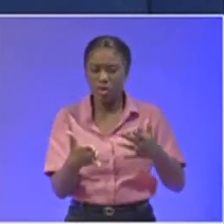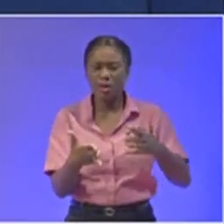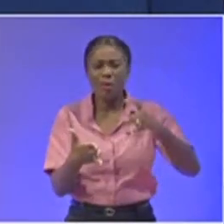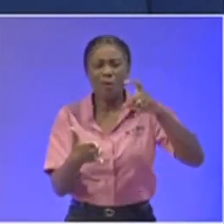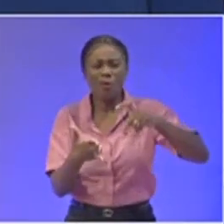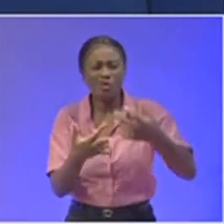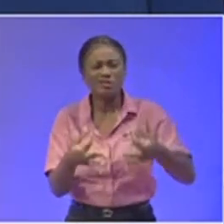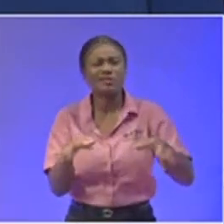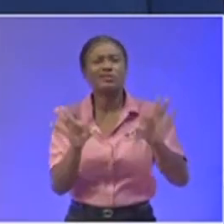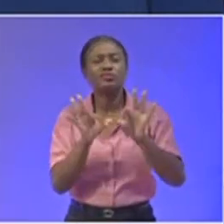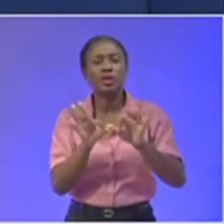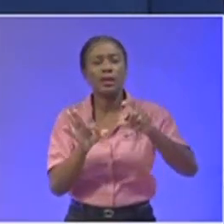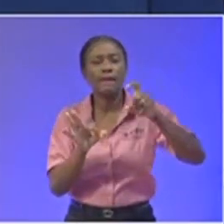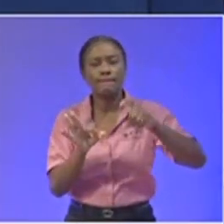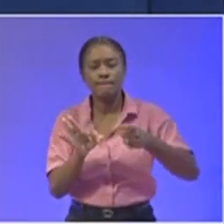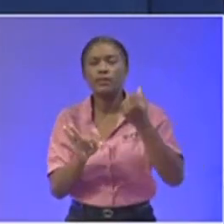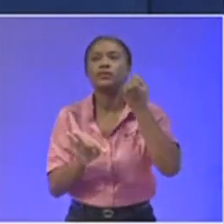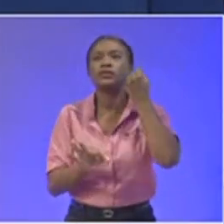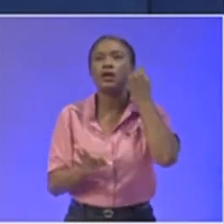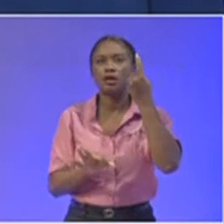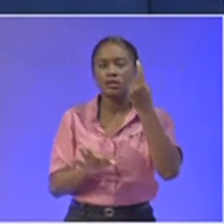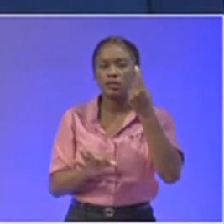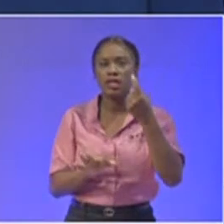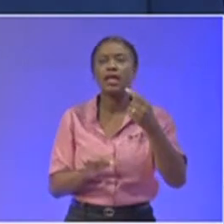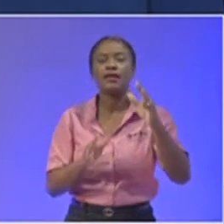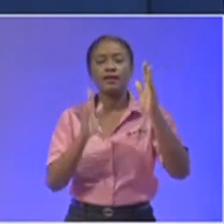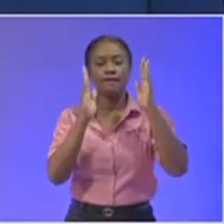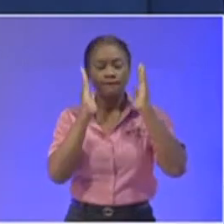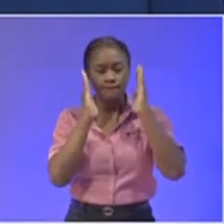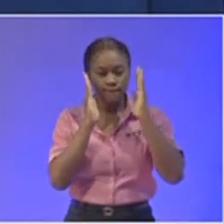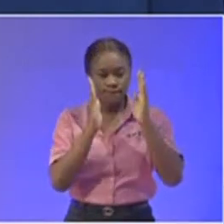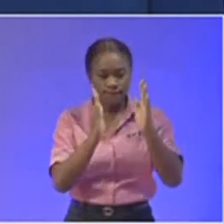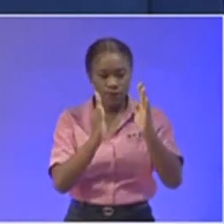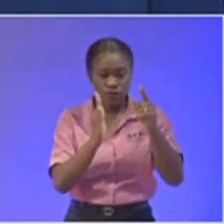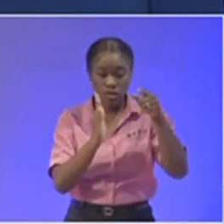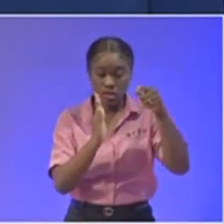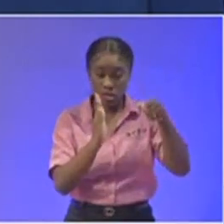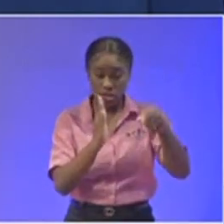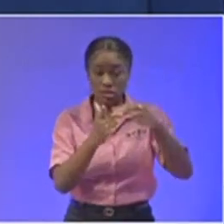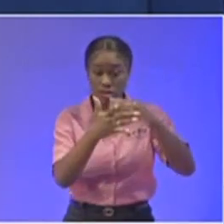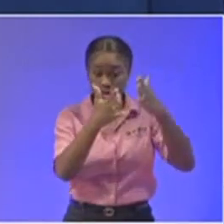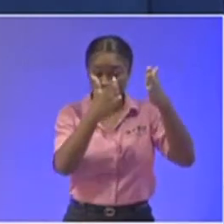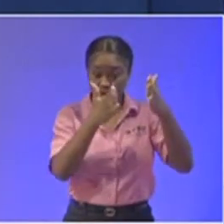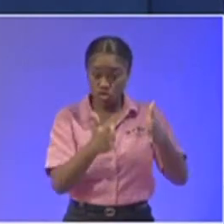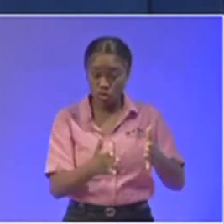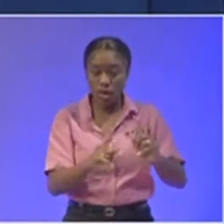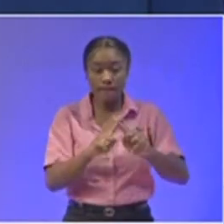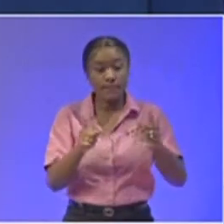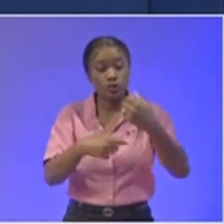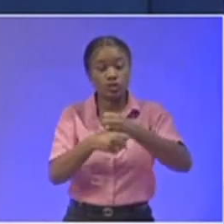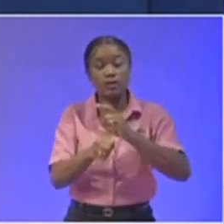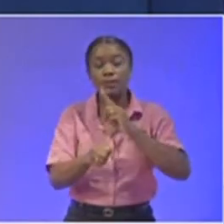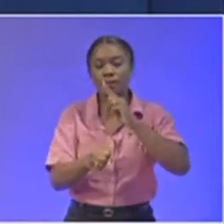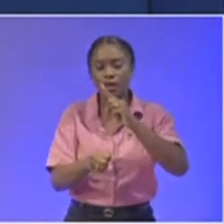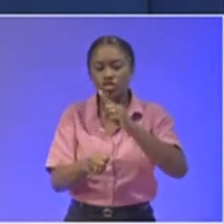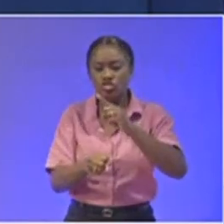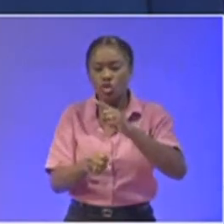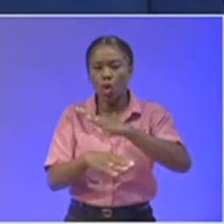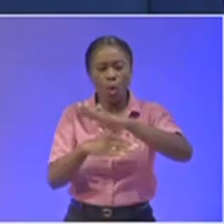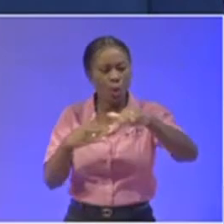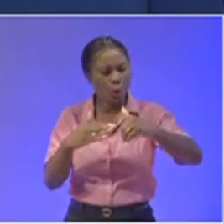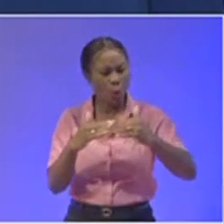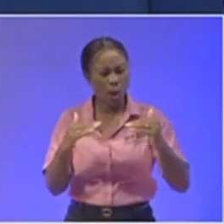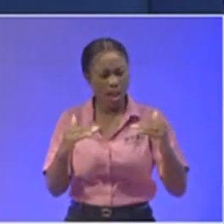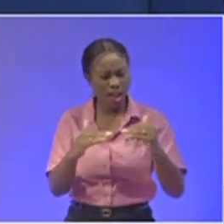approach would be to understand that while we are focusing, our primary client is the student, we want to ensure that at every